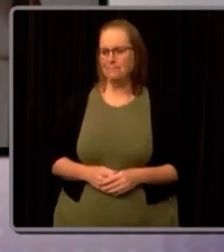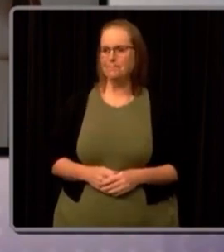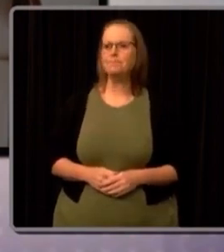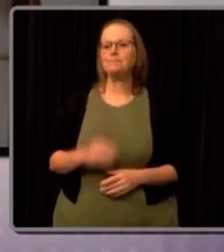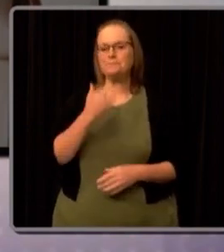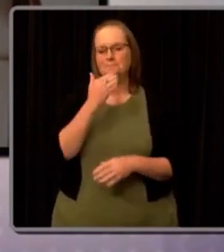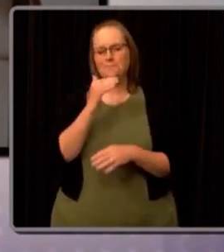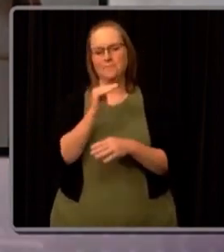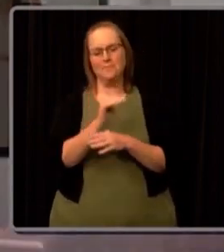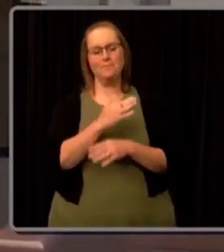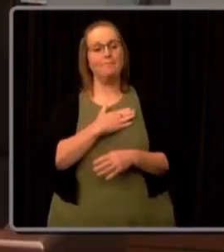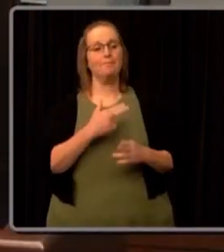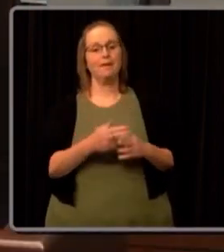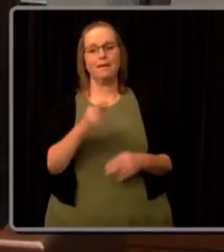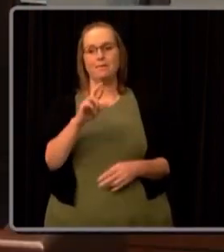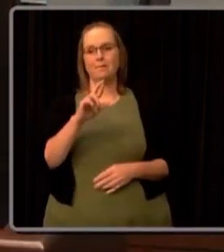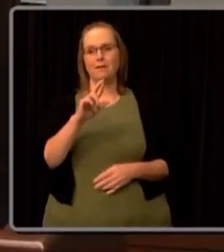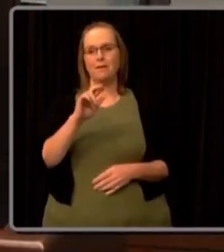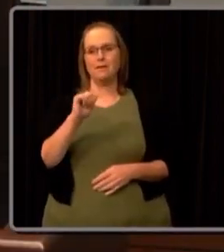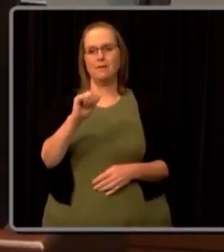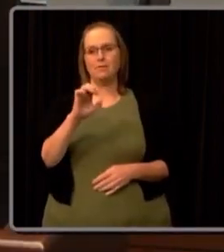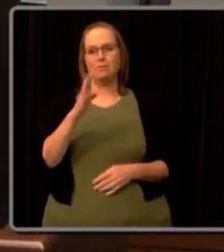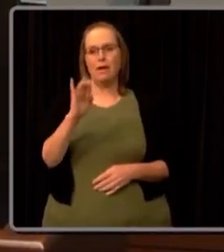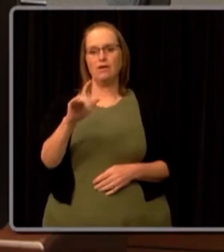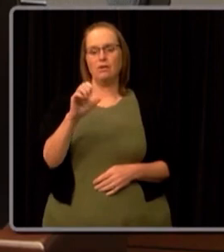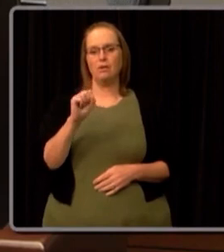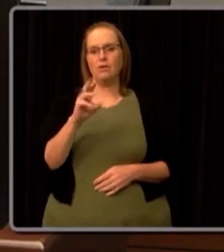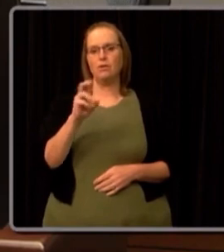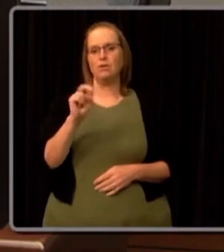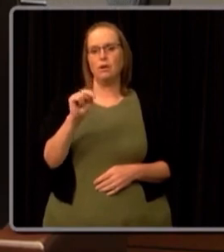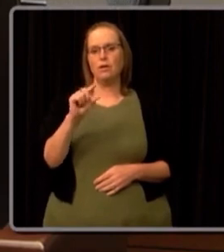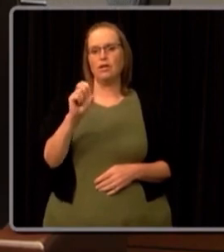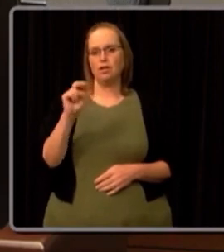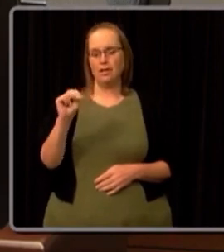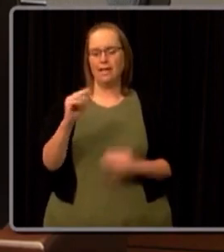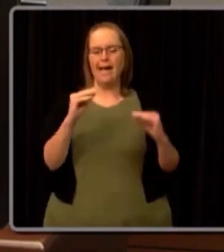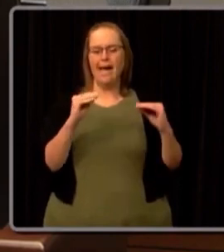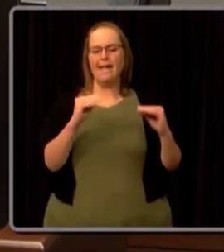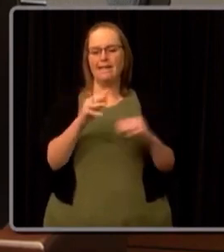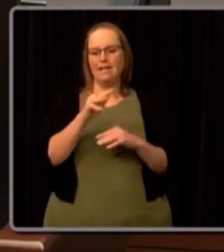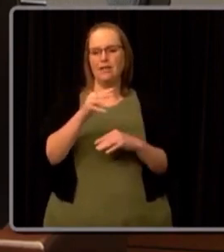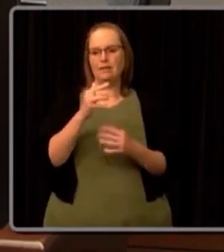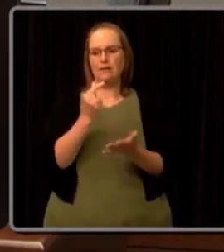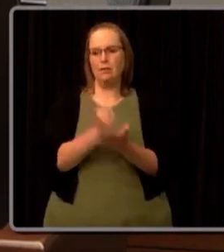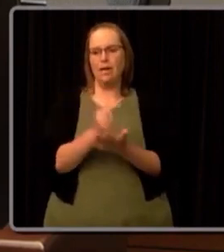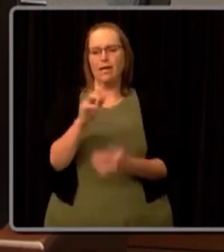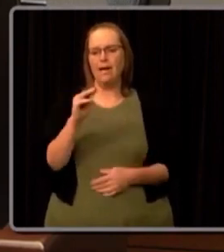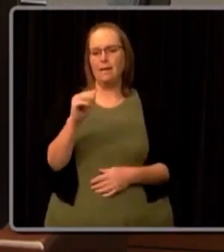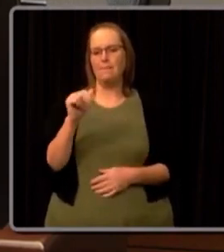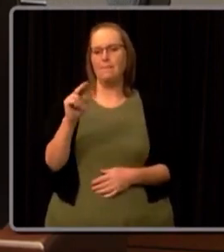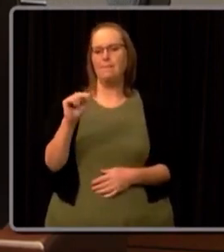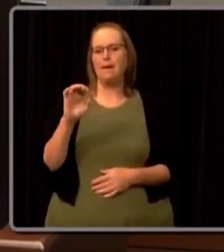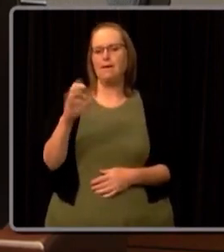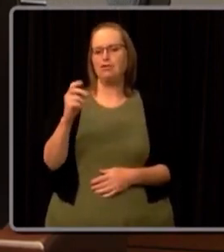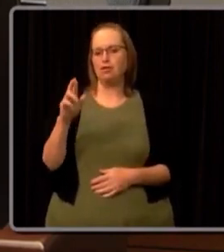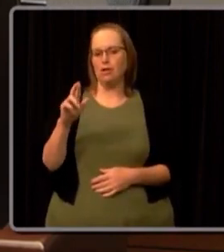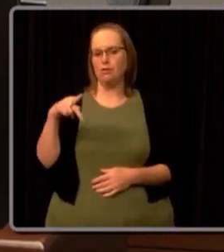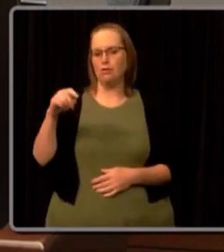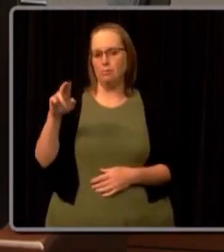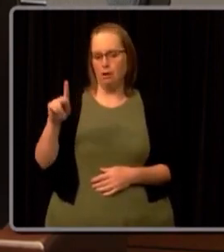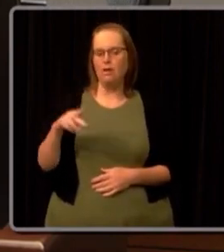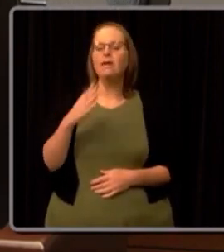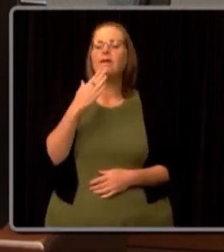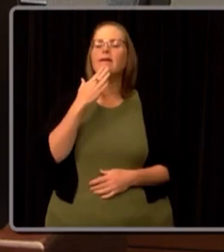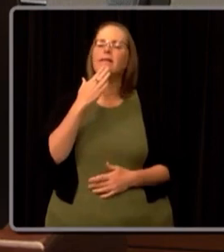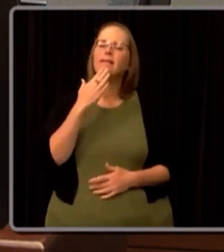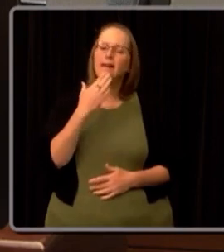Good evening. My name is Rachel Swearingen, and I teach 5th grade at Manchester Park. Thank you for the opportunity this evening to talk to